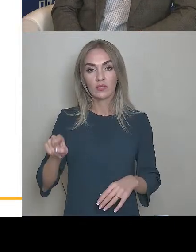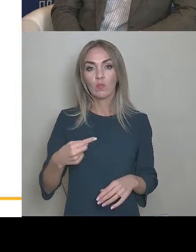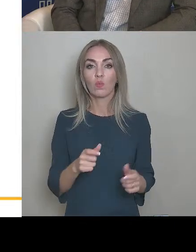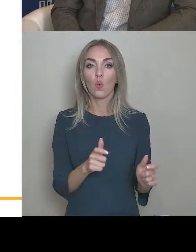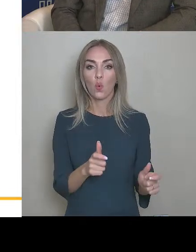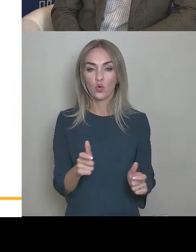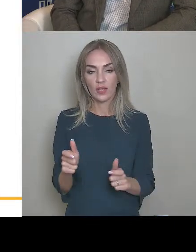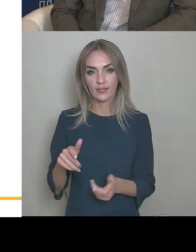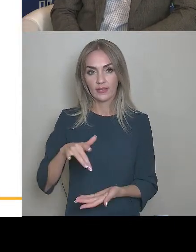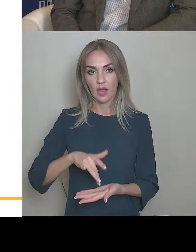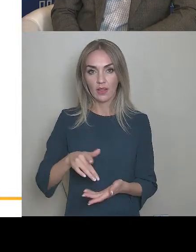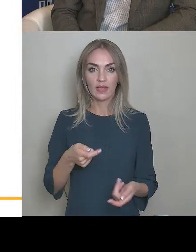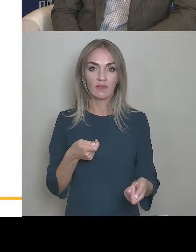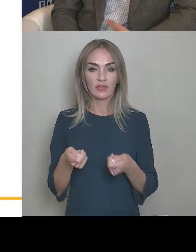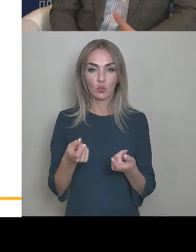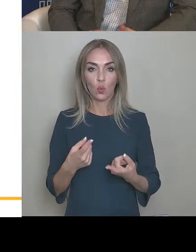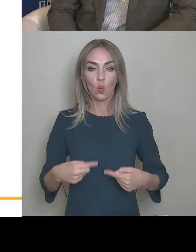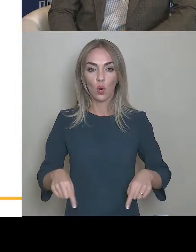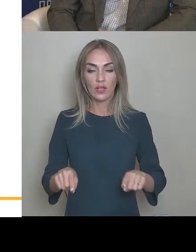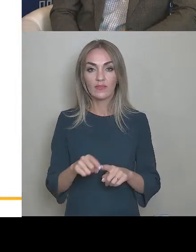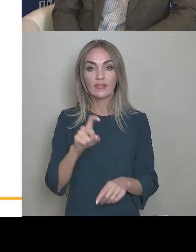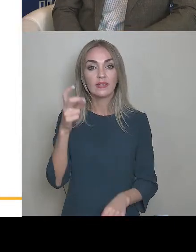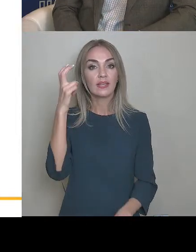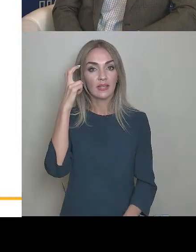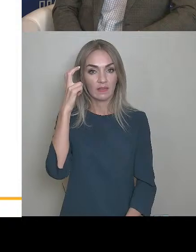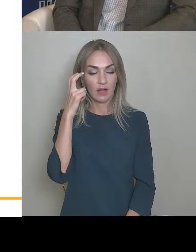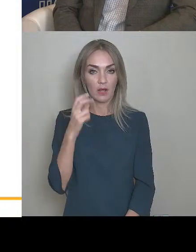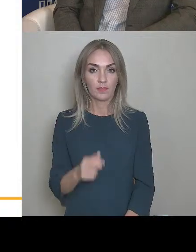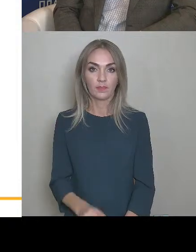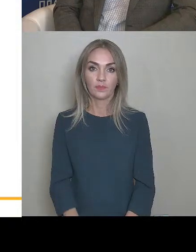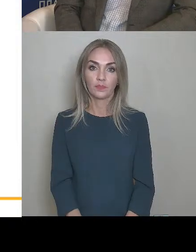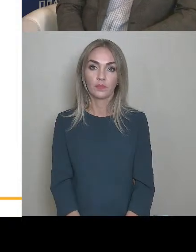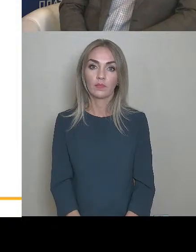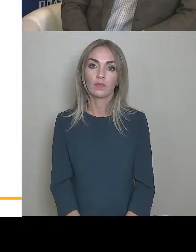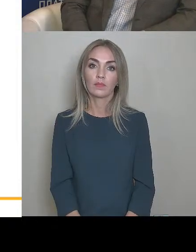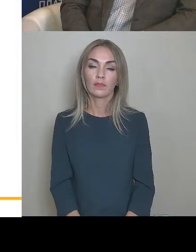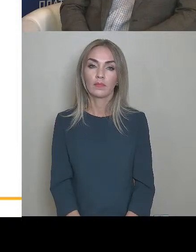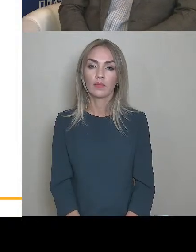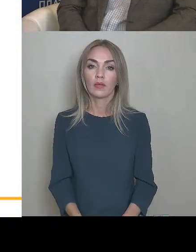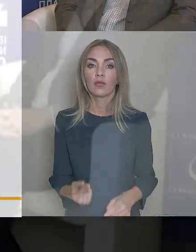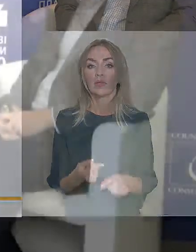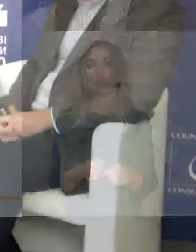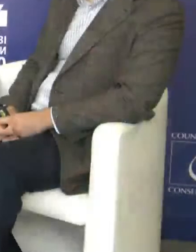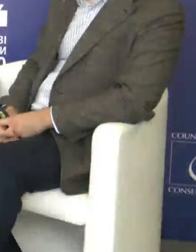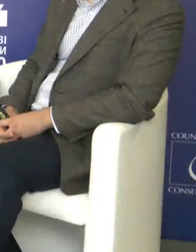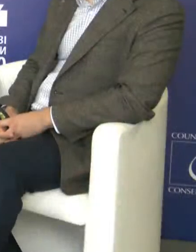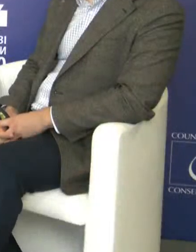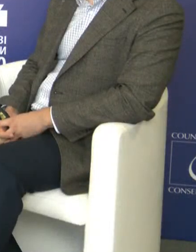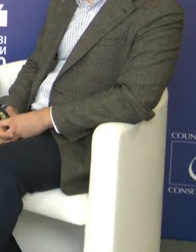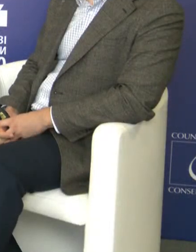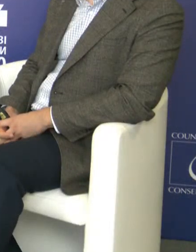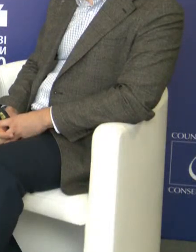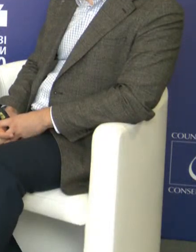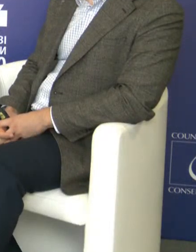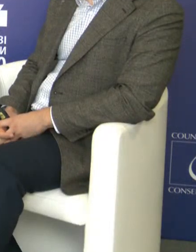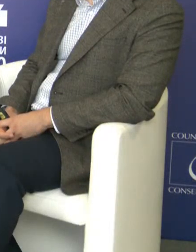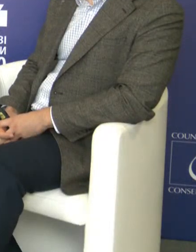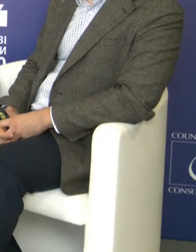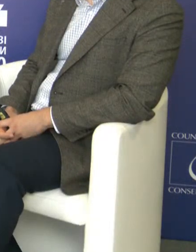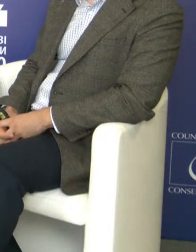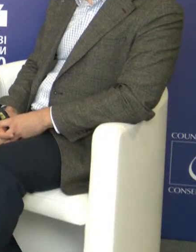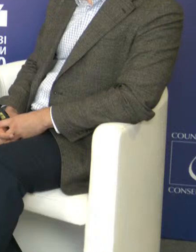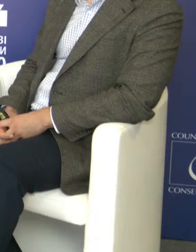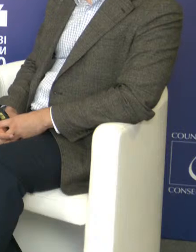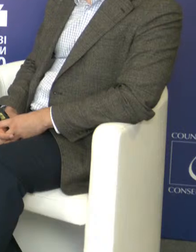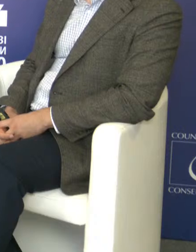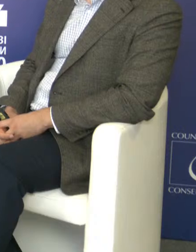here, electoral code require approval from central authority, from Kiev. And that's